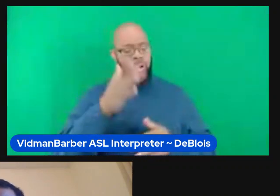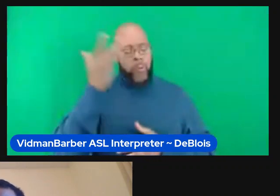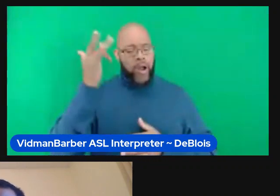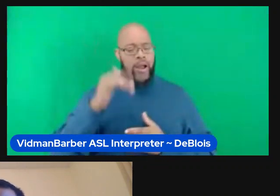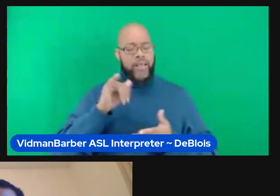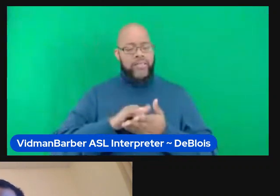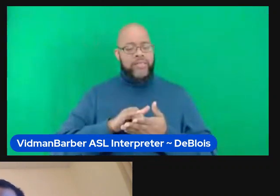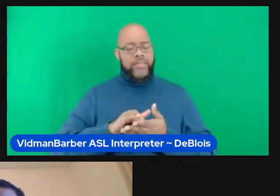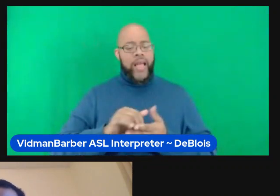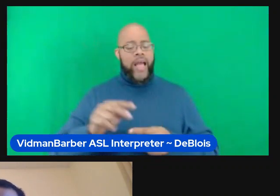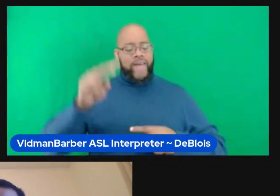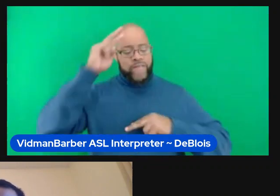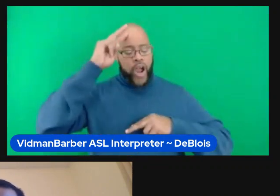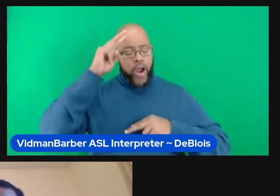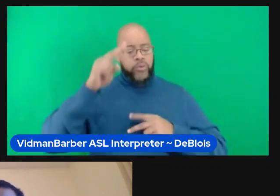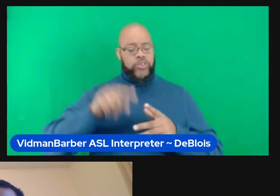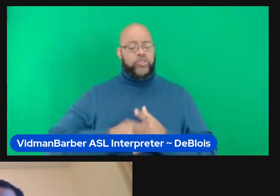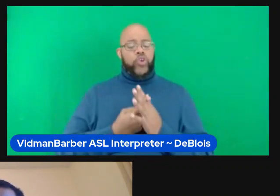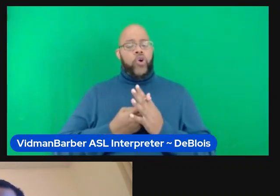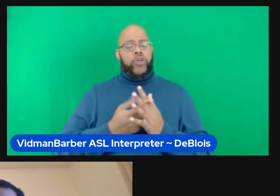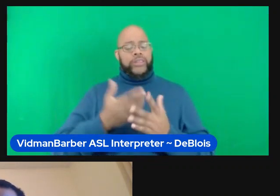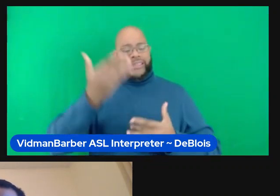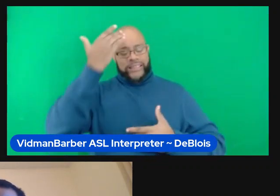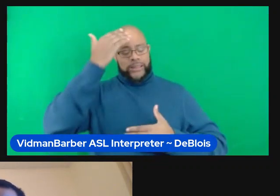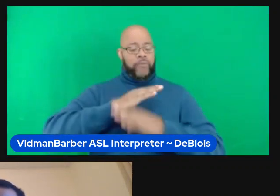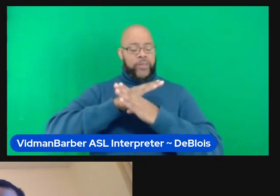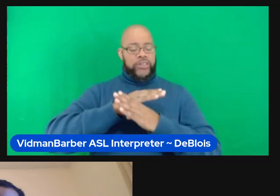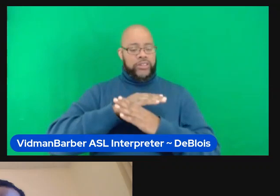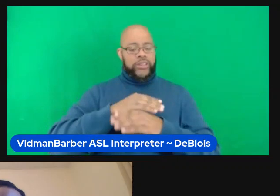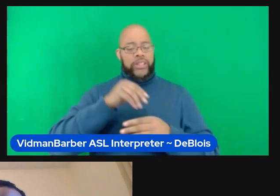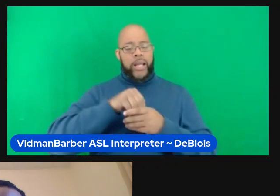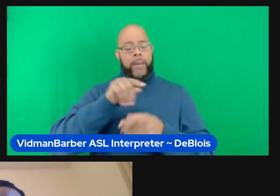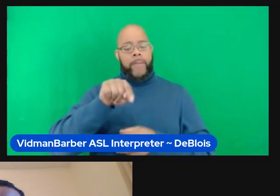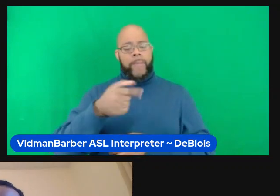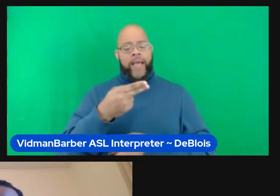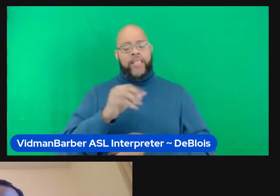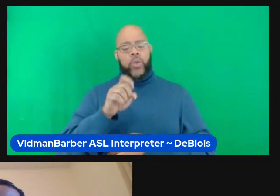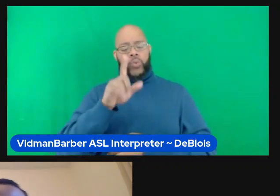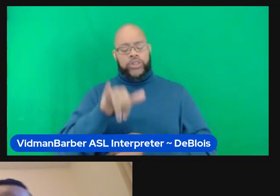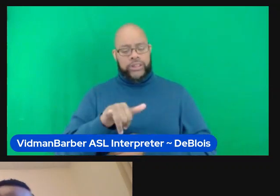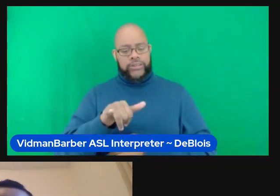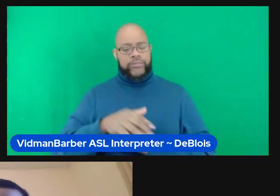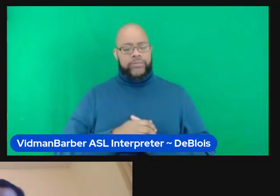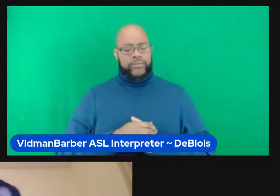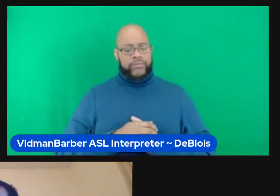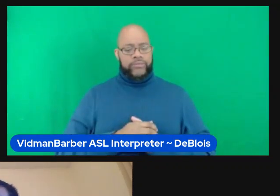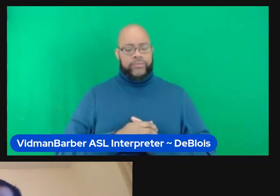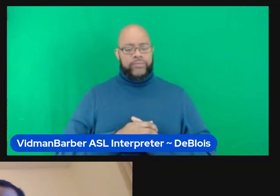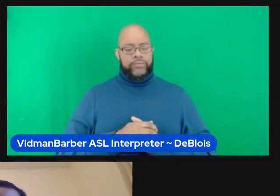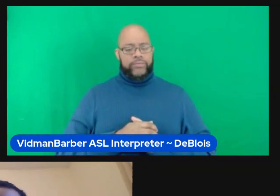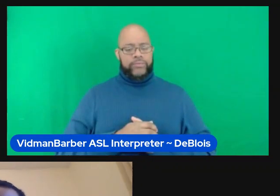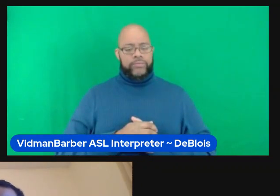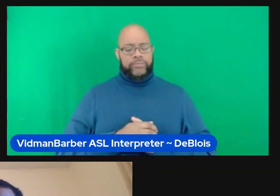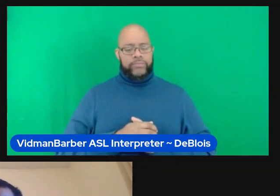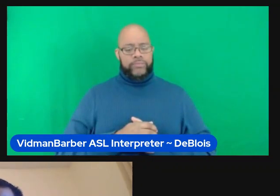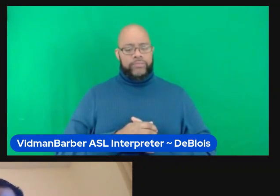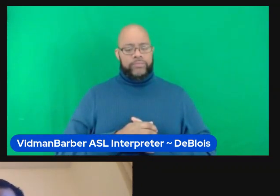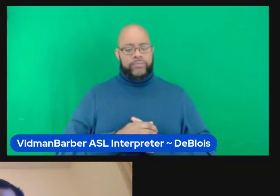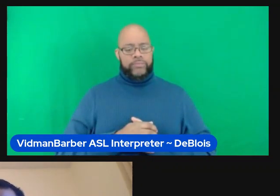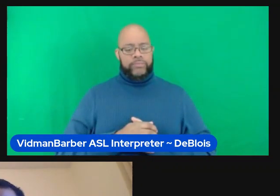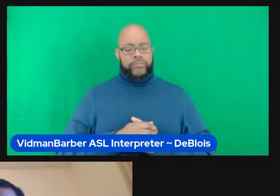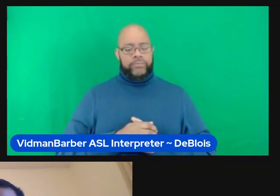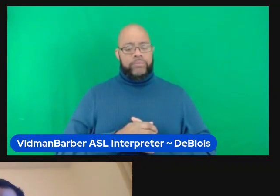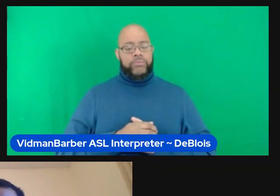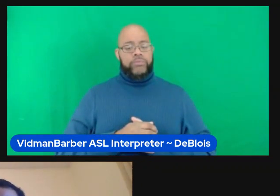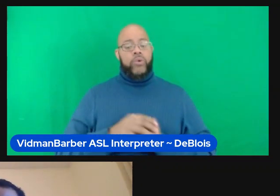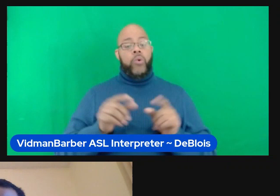viruses trigger immunopathology, especially in the context of an autoimmune-like disorder, celiac disease. Along